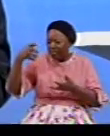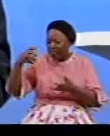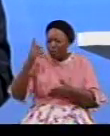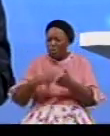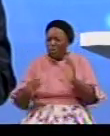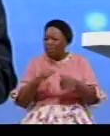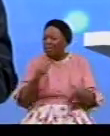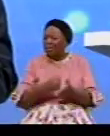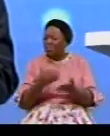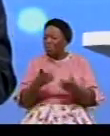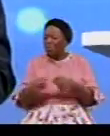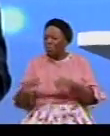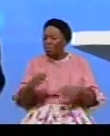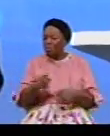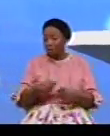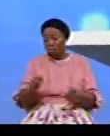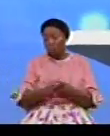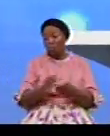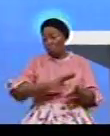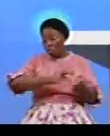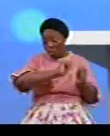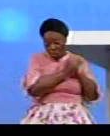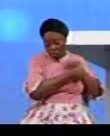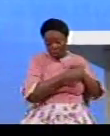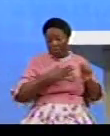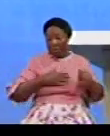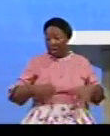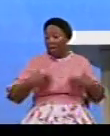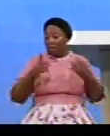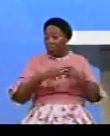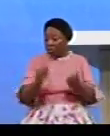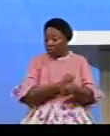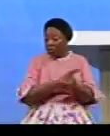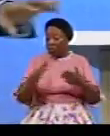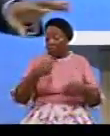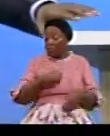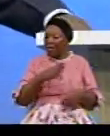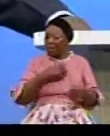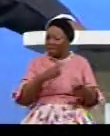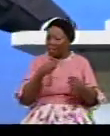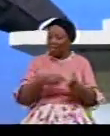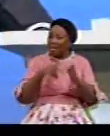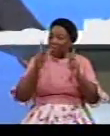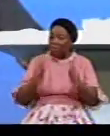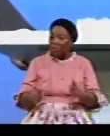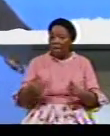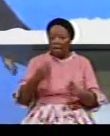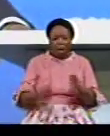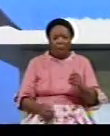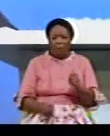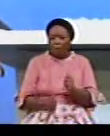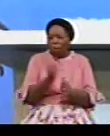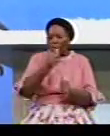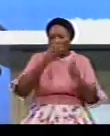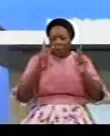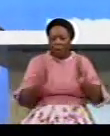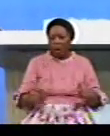a restoration of salvation, of joy, of peace, of